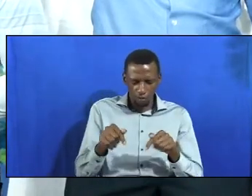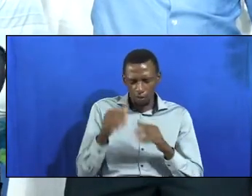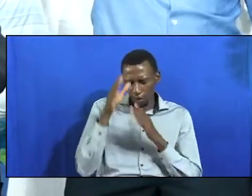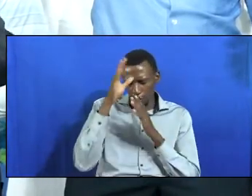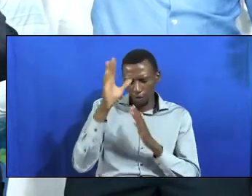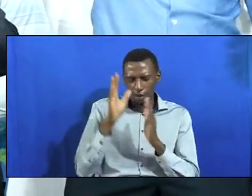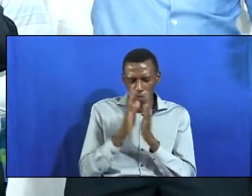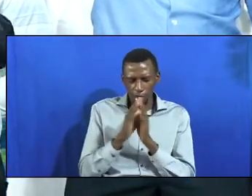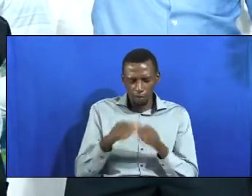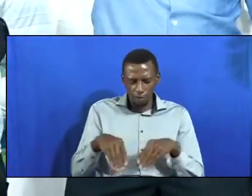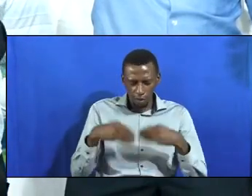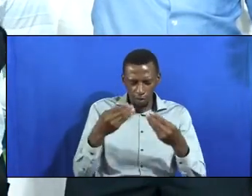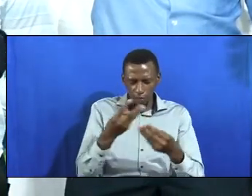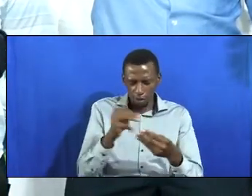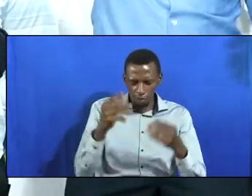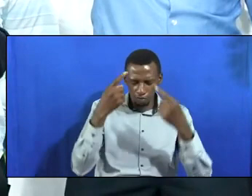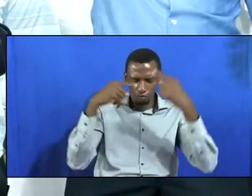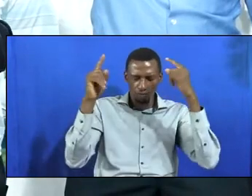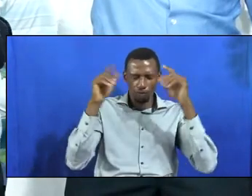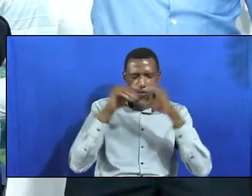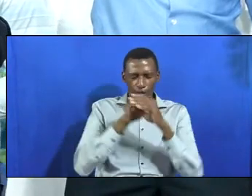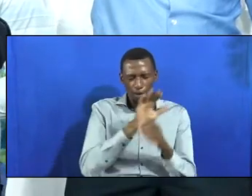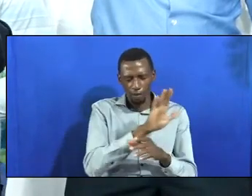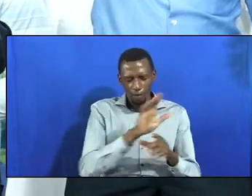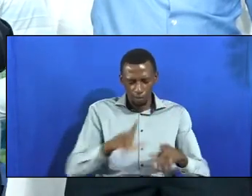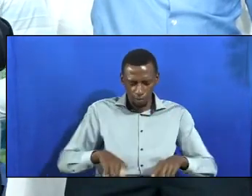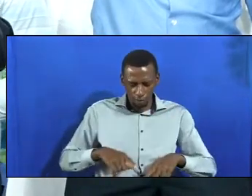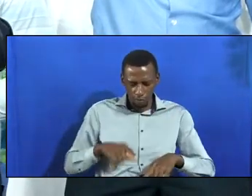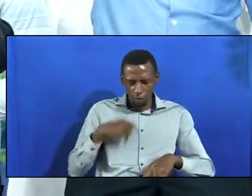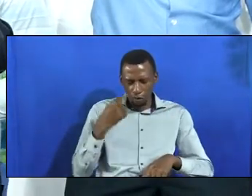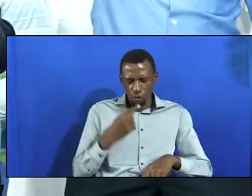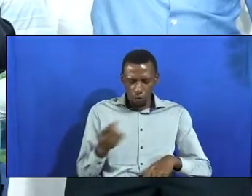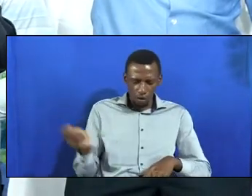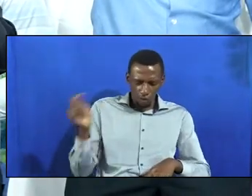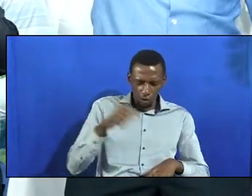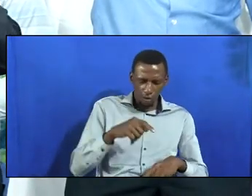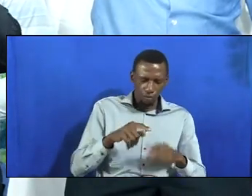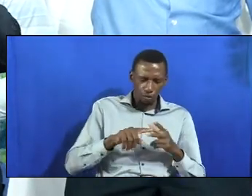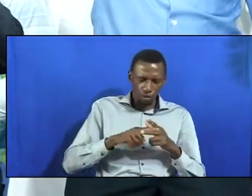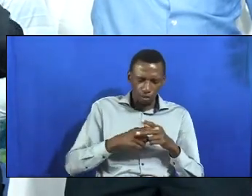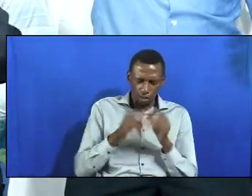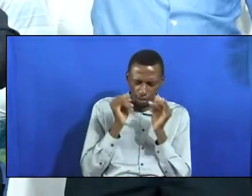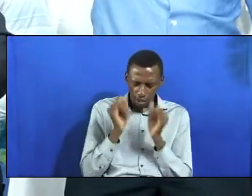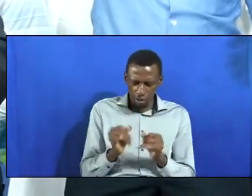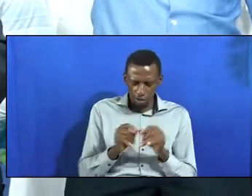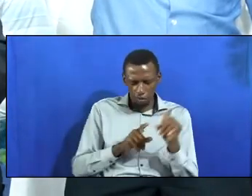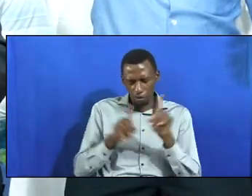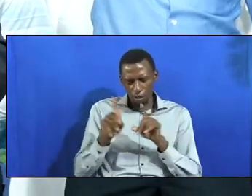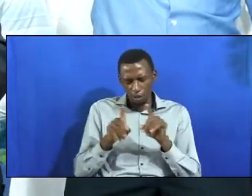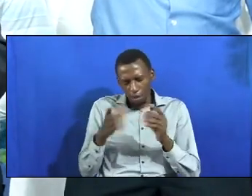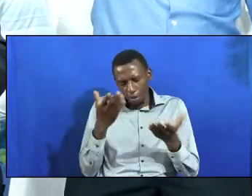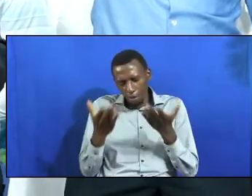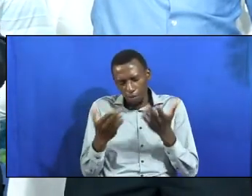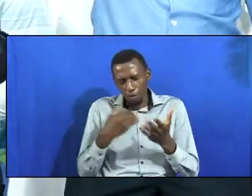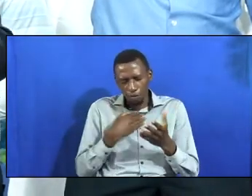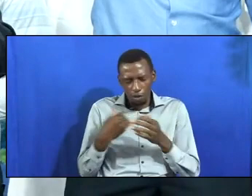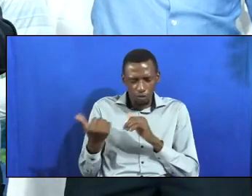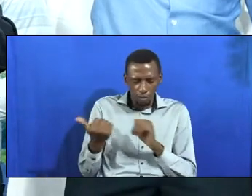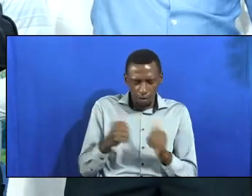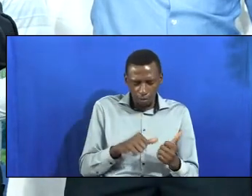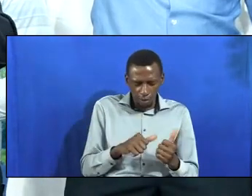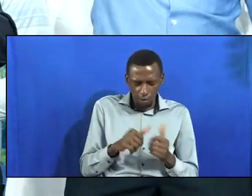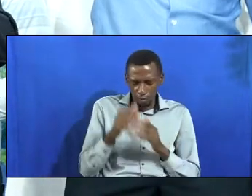life. These that have come up front here to start a new way, a new journey, and possibly get baptized,